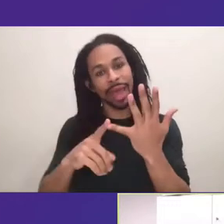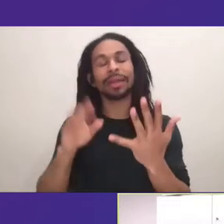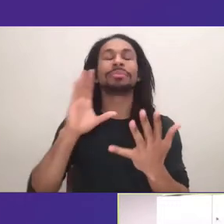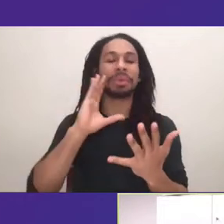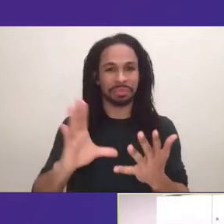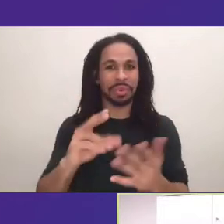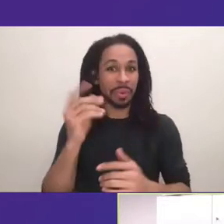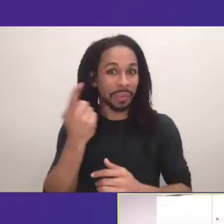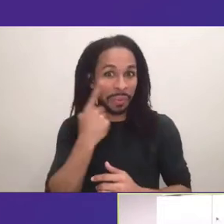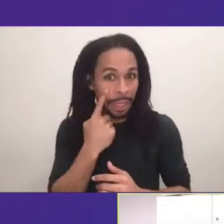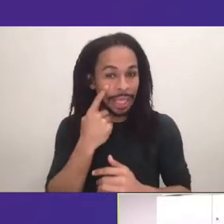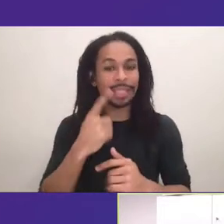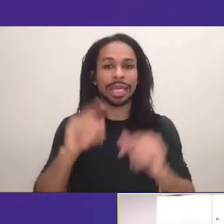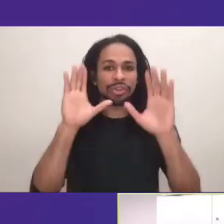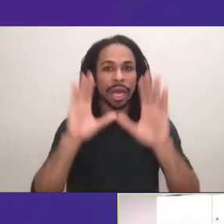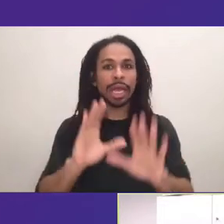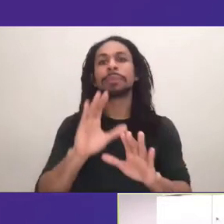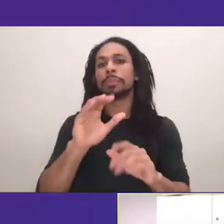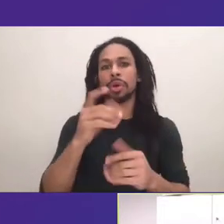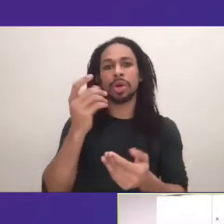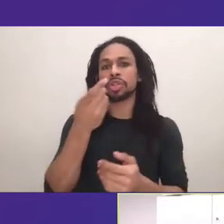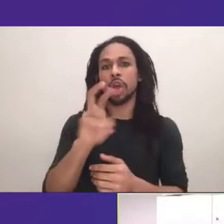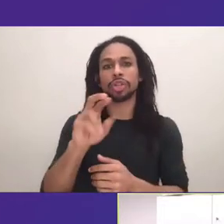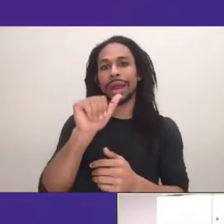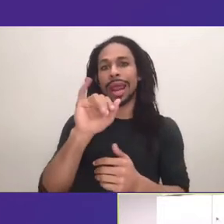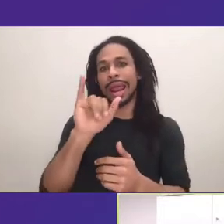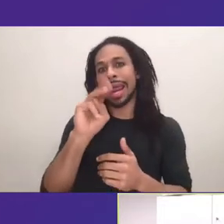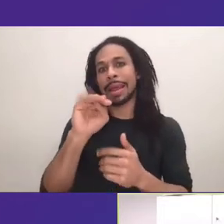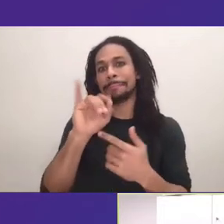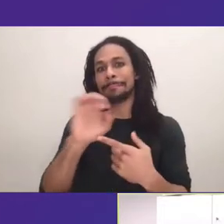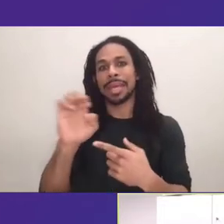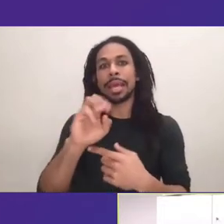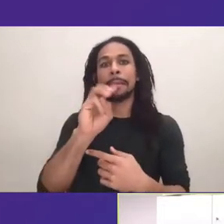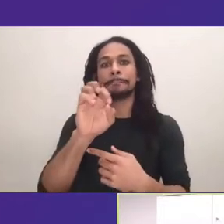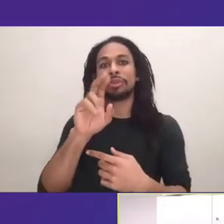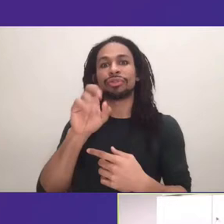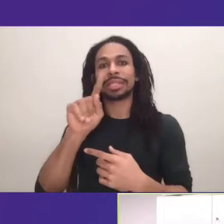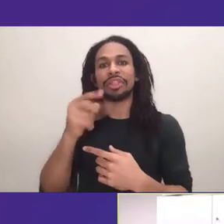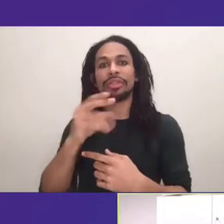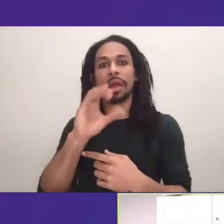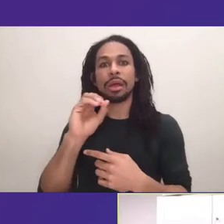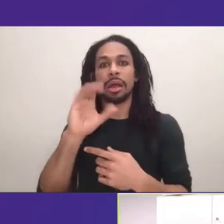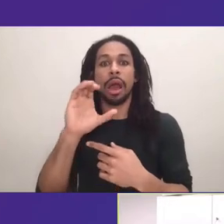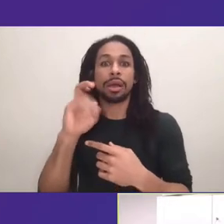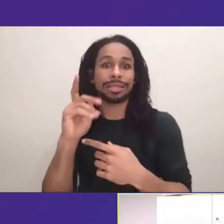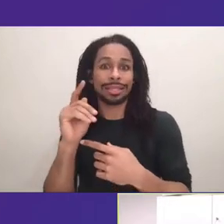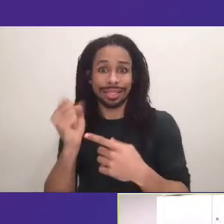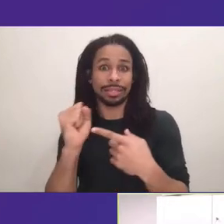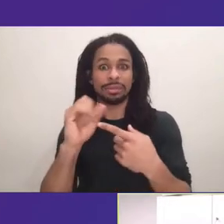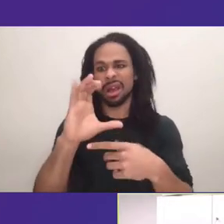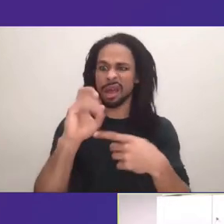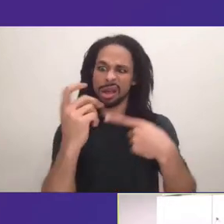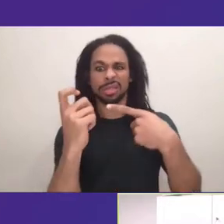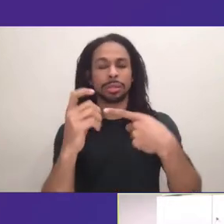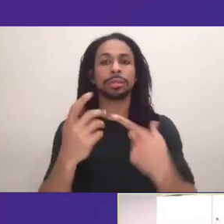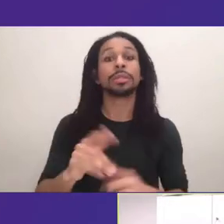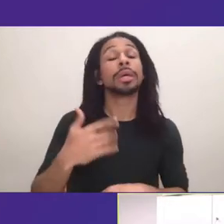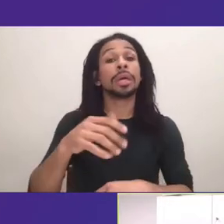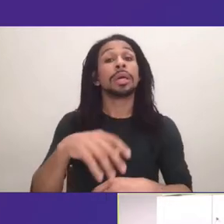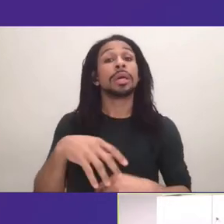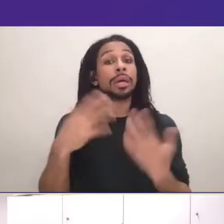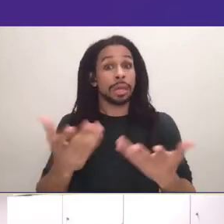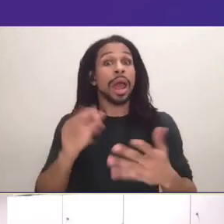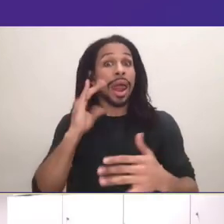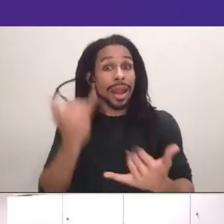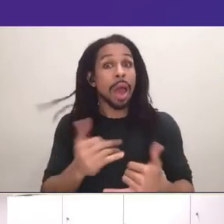incredible Dr. Aimee Meredith Cox. So thank you for being here. And now I'd like to introduce River Whittle, who will lead our